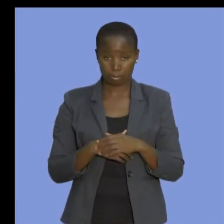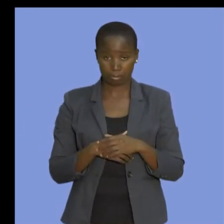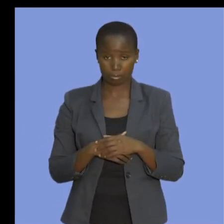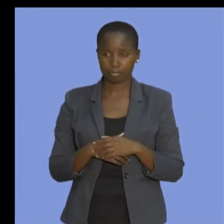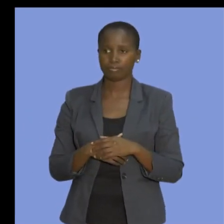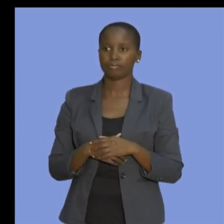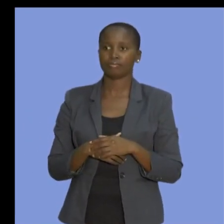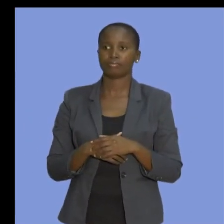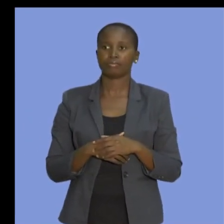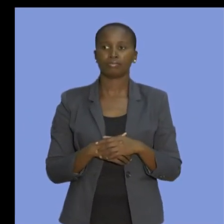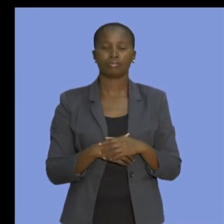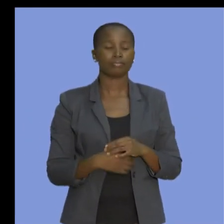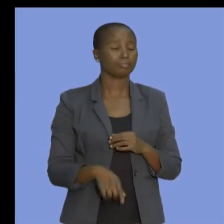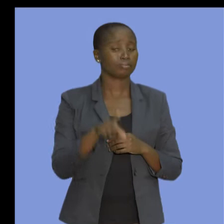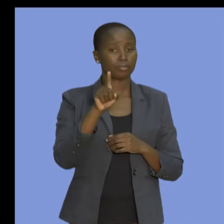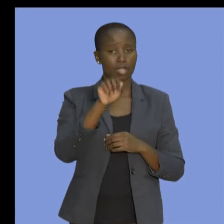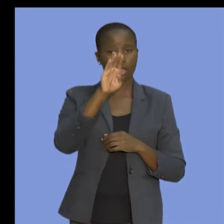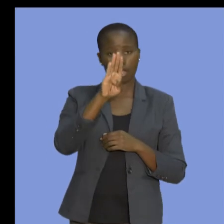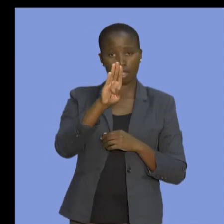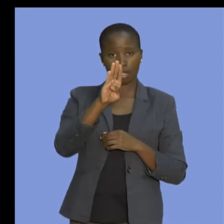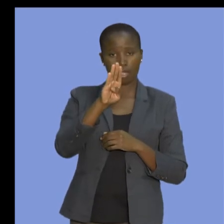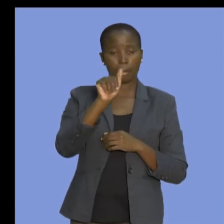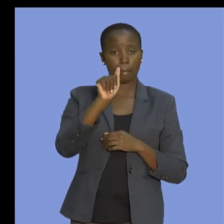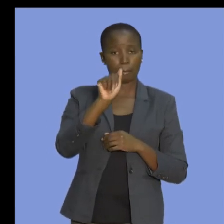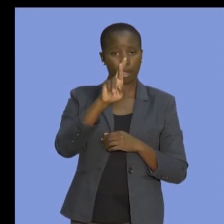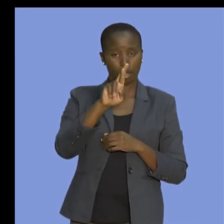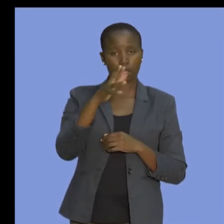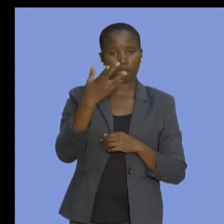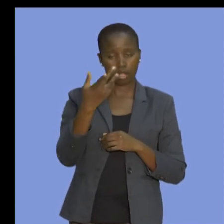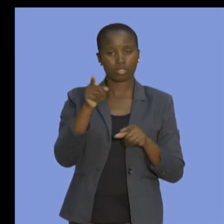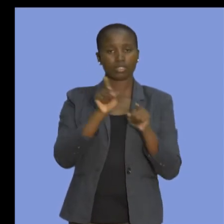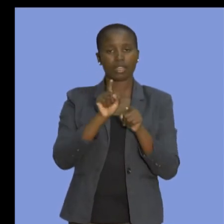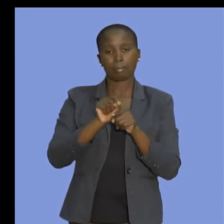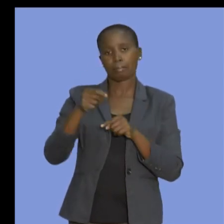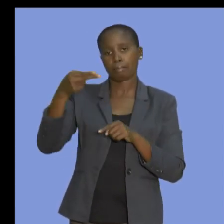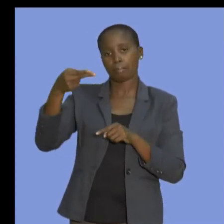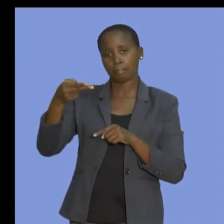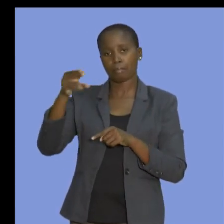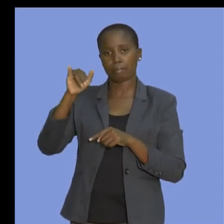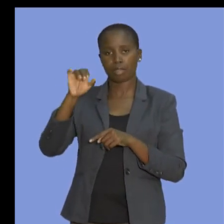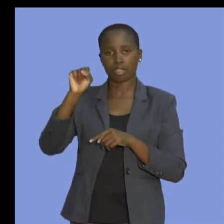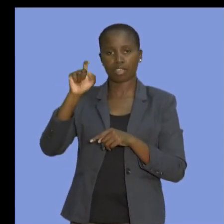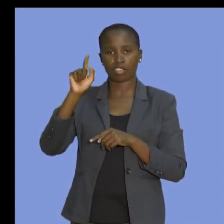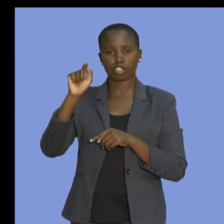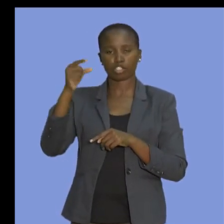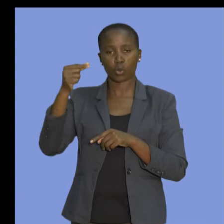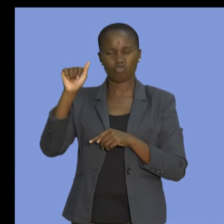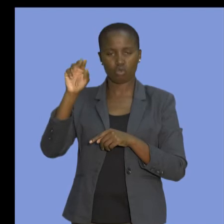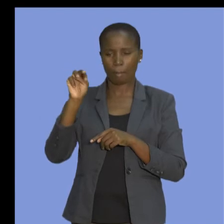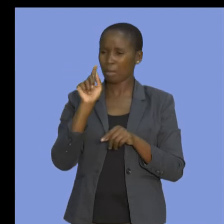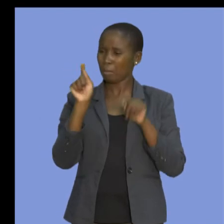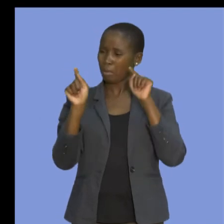Comparing bar graph and histogram. Histograms are different to bar graphs. Yes, we do agree.